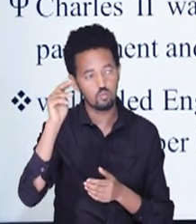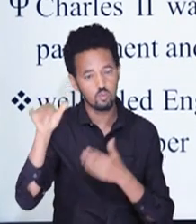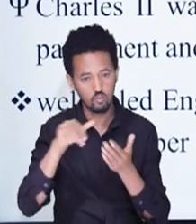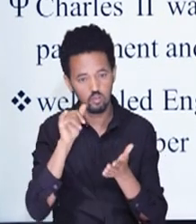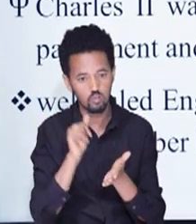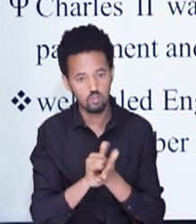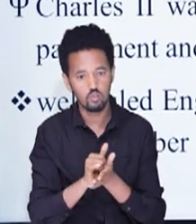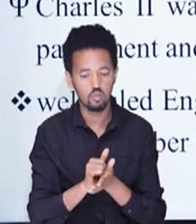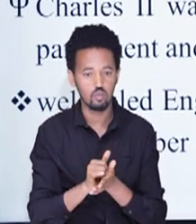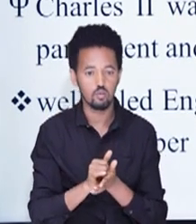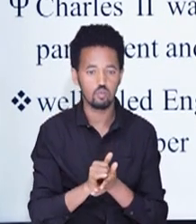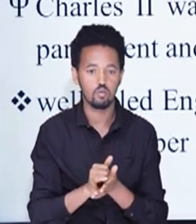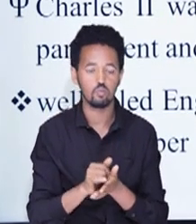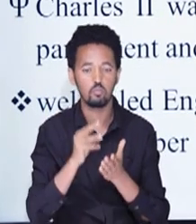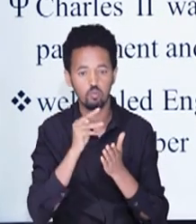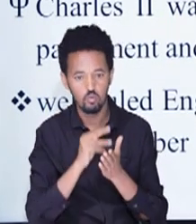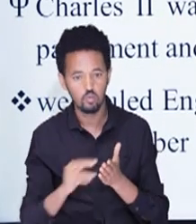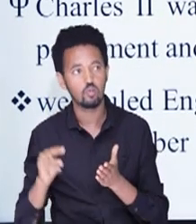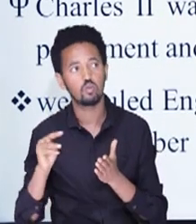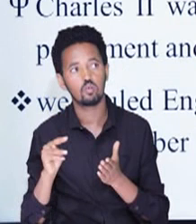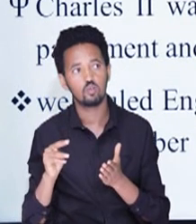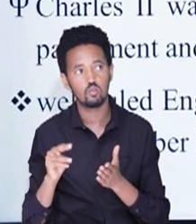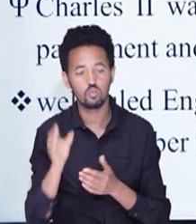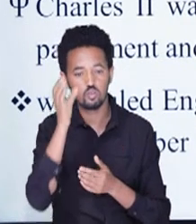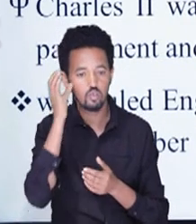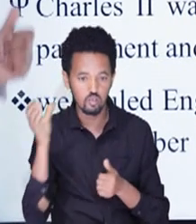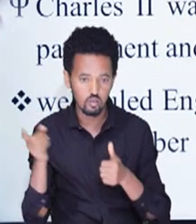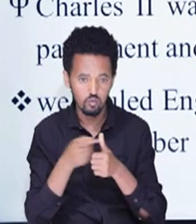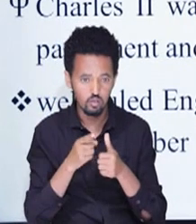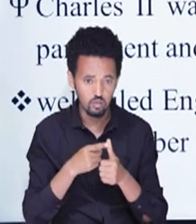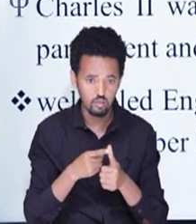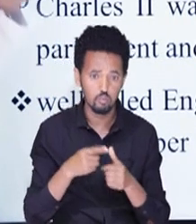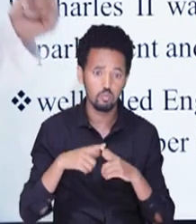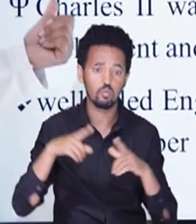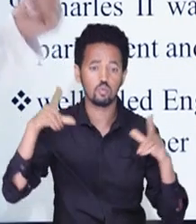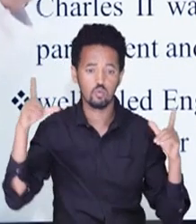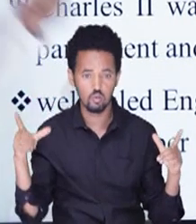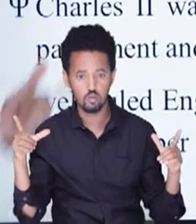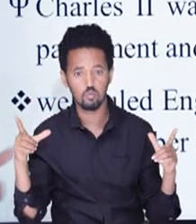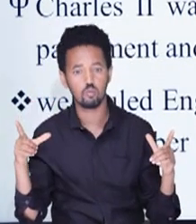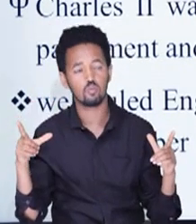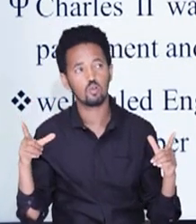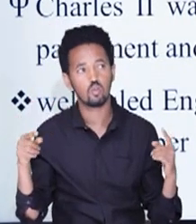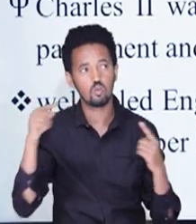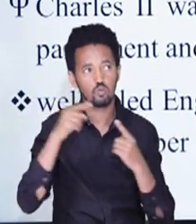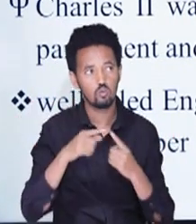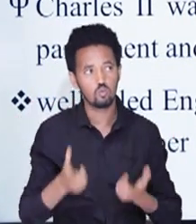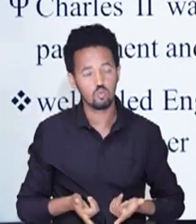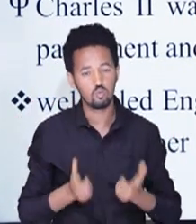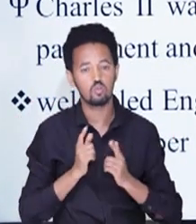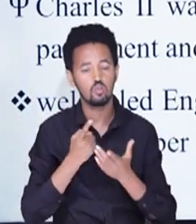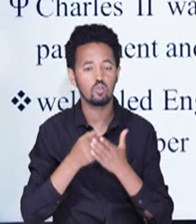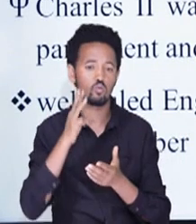Then, May 1660, the eldest son of Charles I began to rule England. This